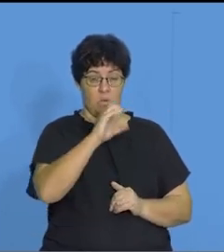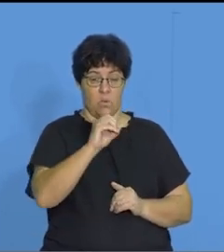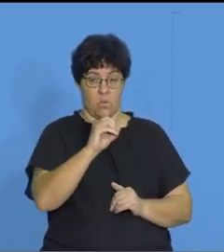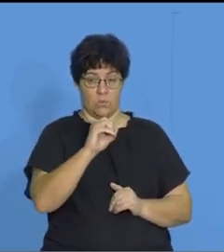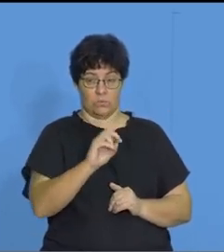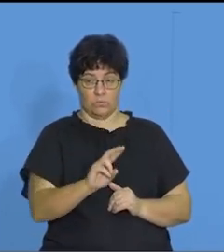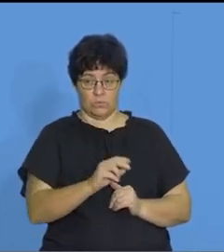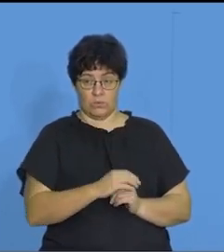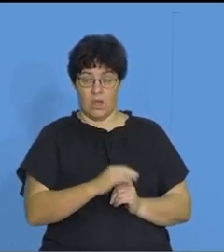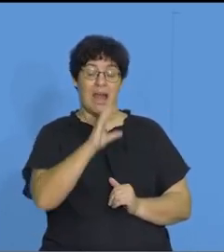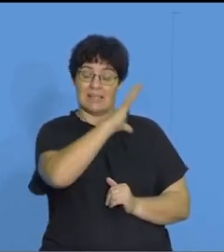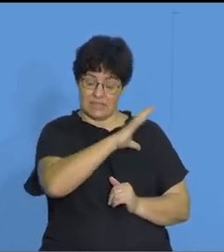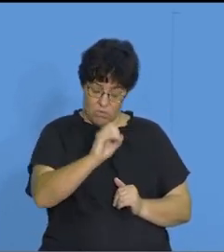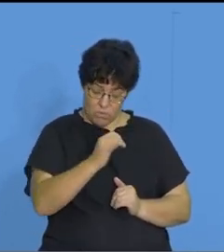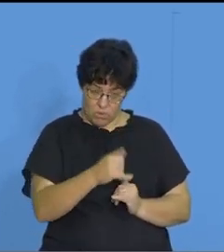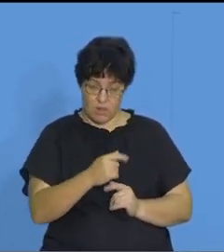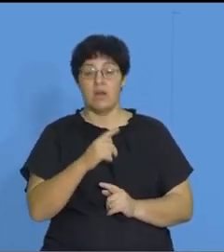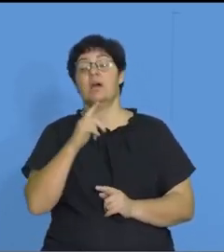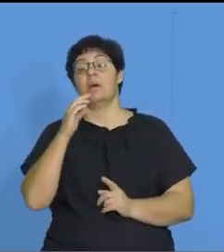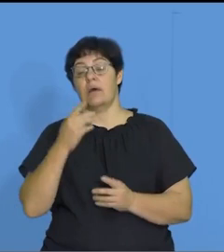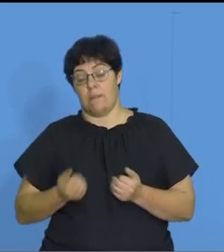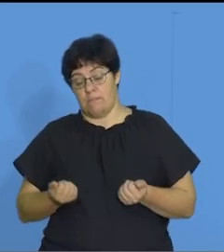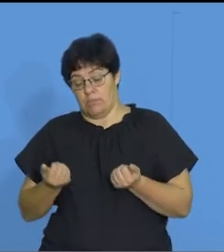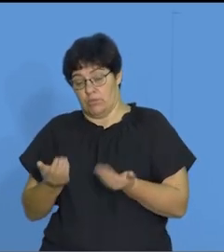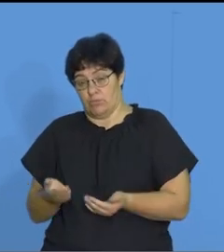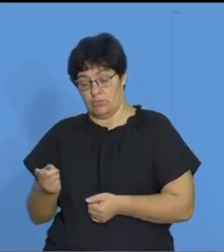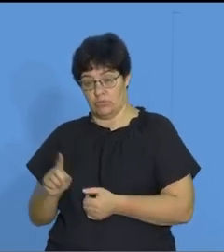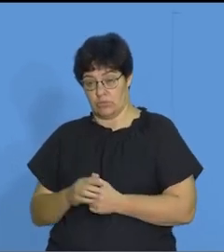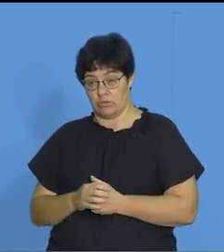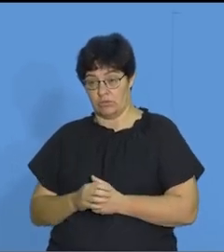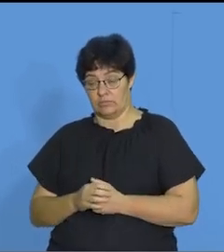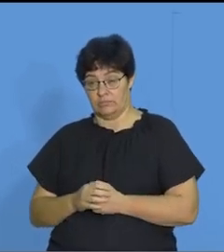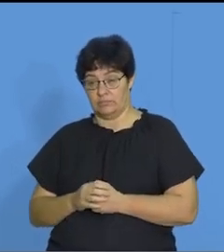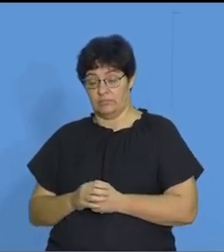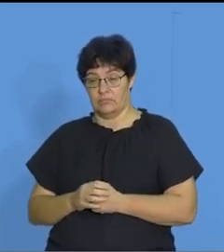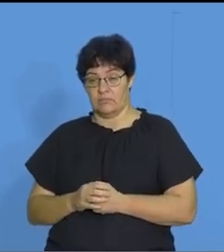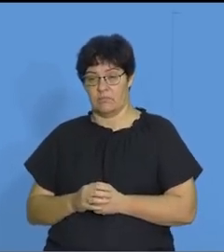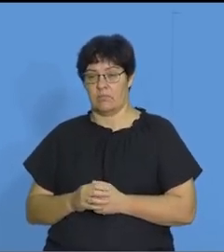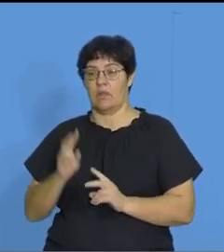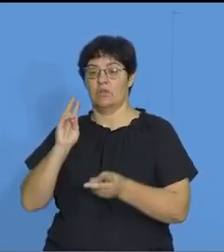of carbon monoxide, right, produces, okay,